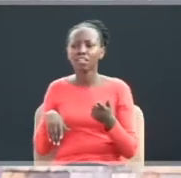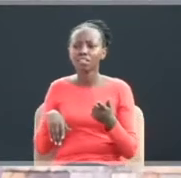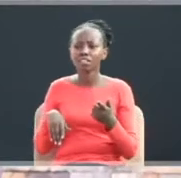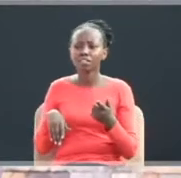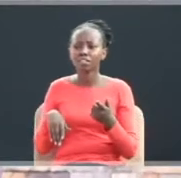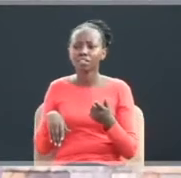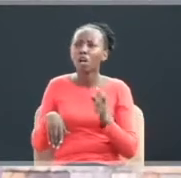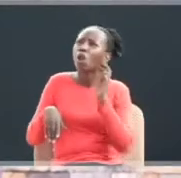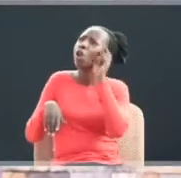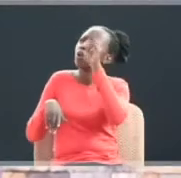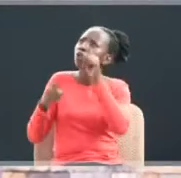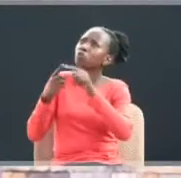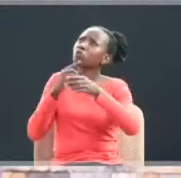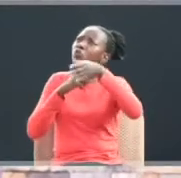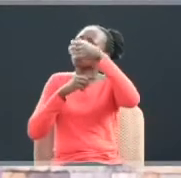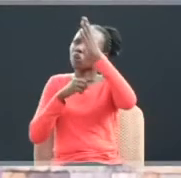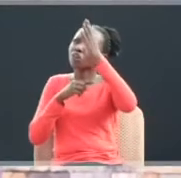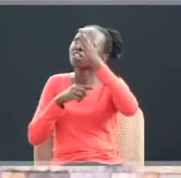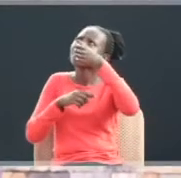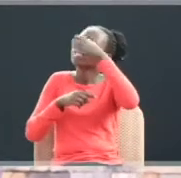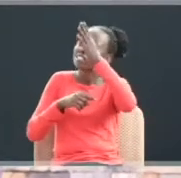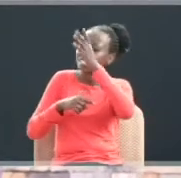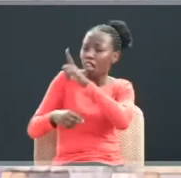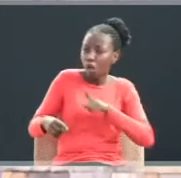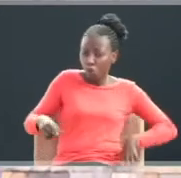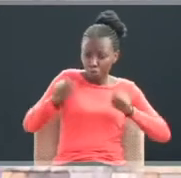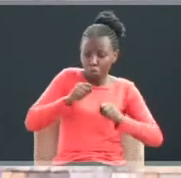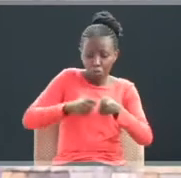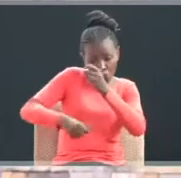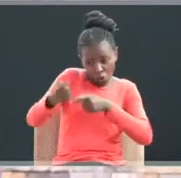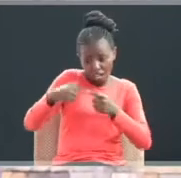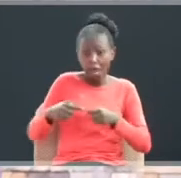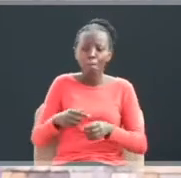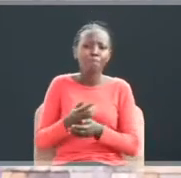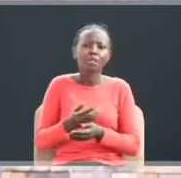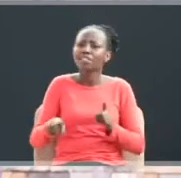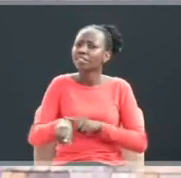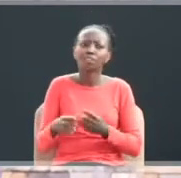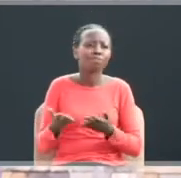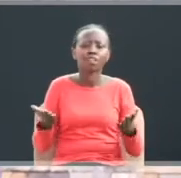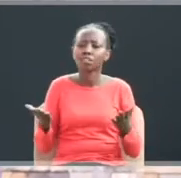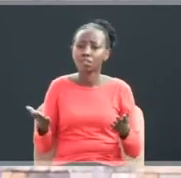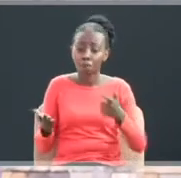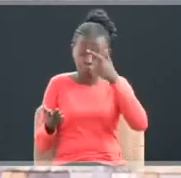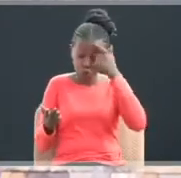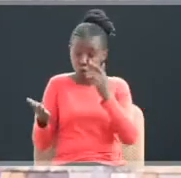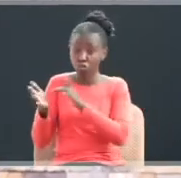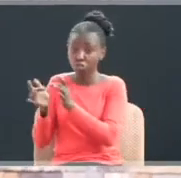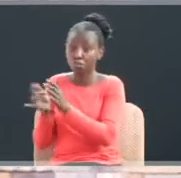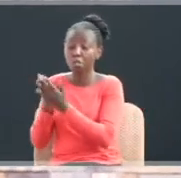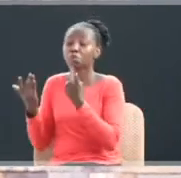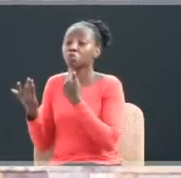gaze up in the sky. See, the Lord can come anytime, because that's what the word of God tells us. He says